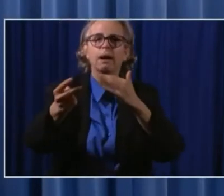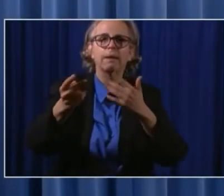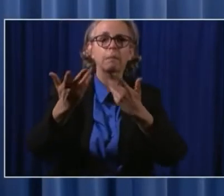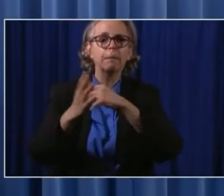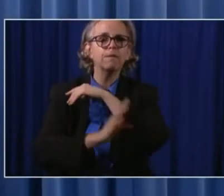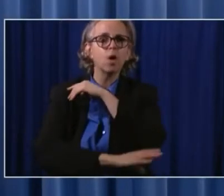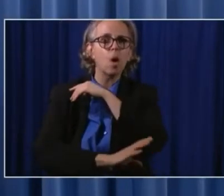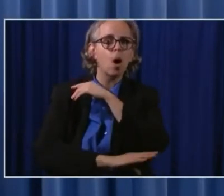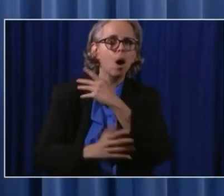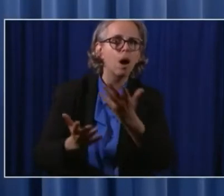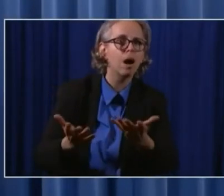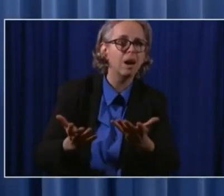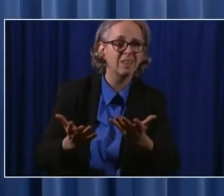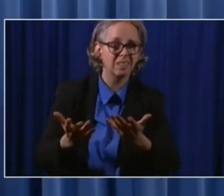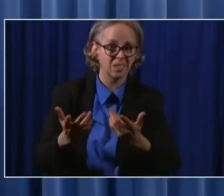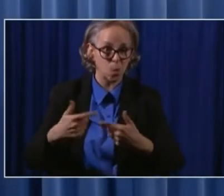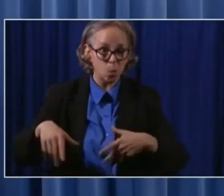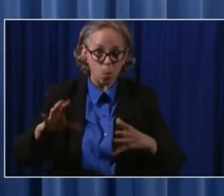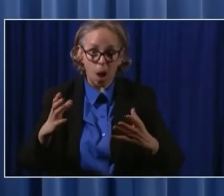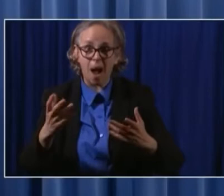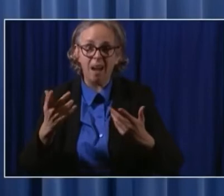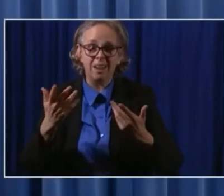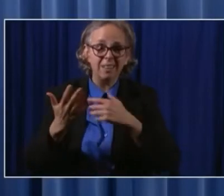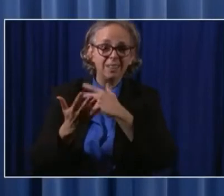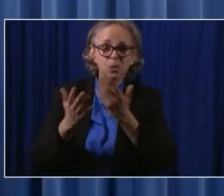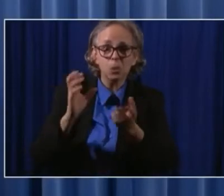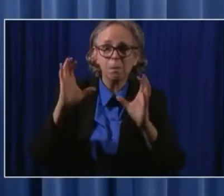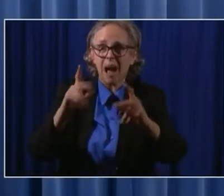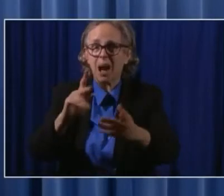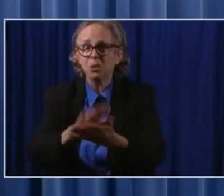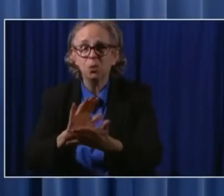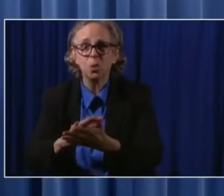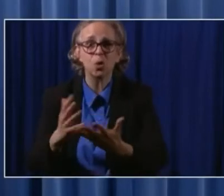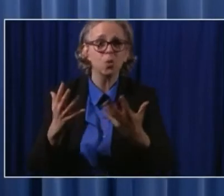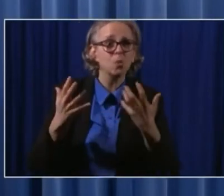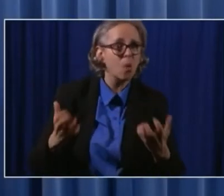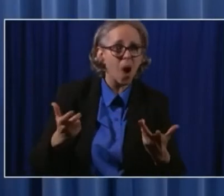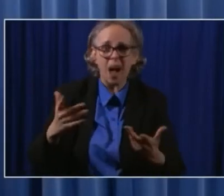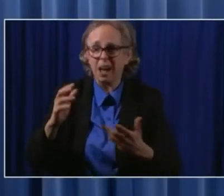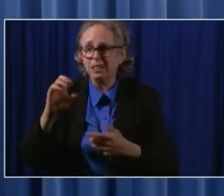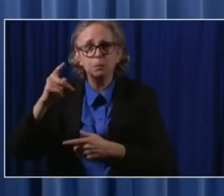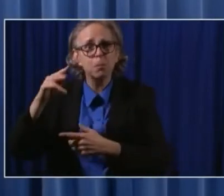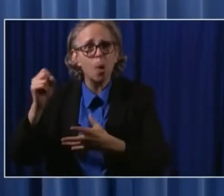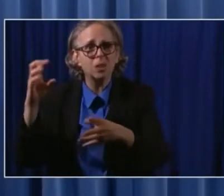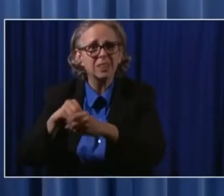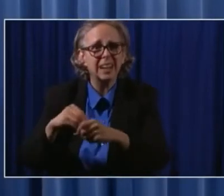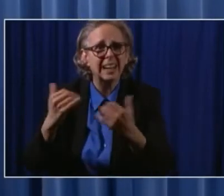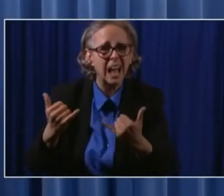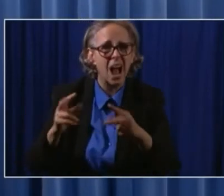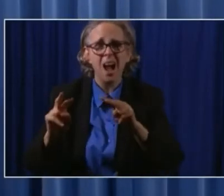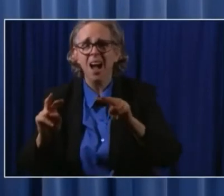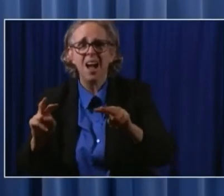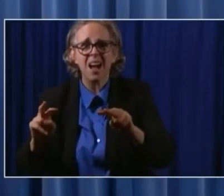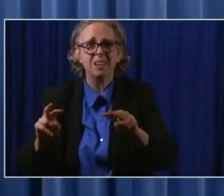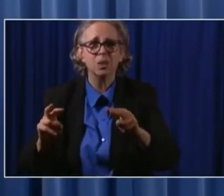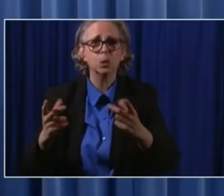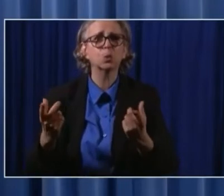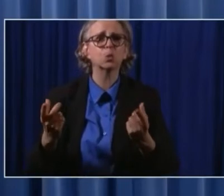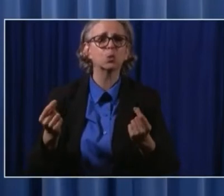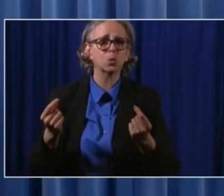to go back to school. We want to see sports. We want to see a lot of different things. We want to have more opportunities in the fall. And to do